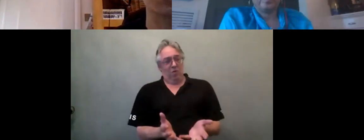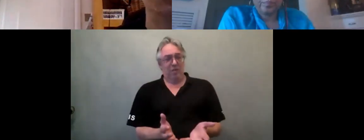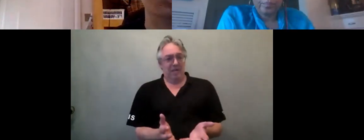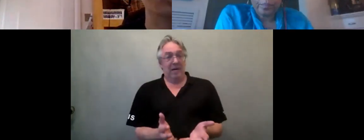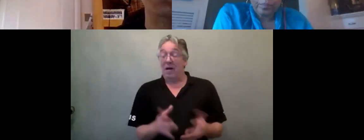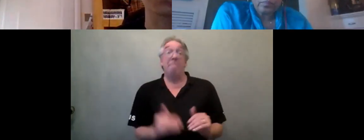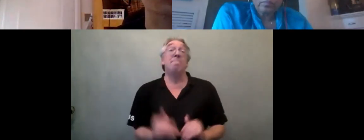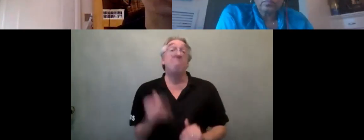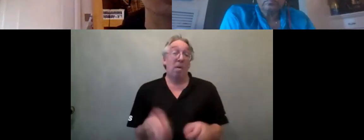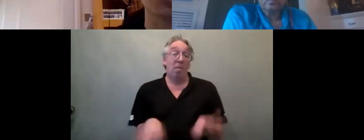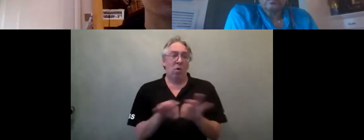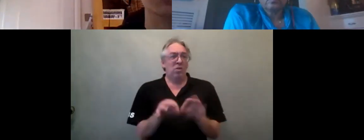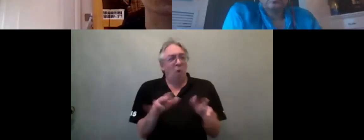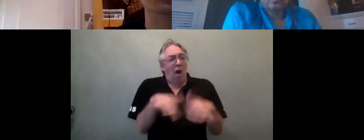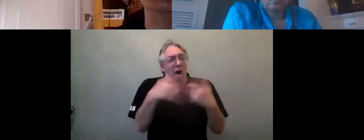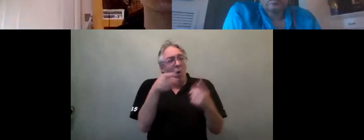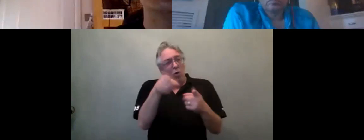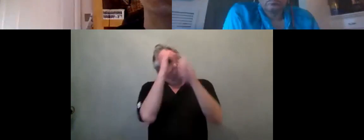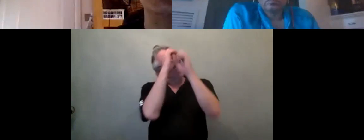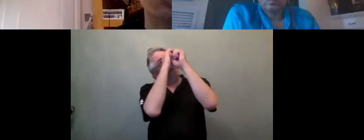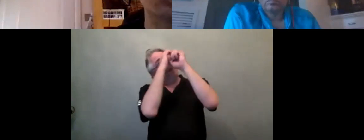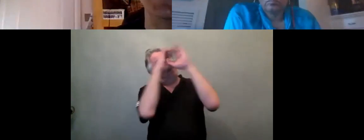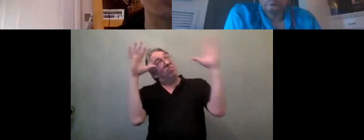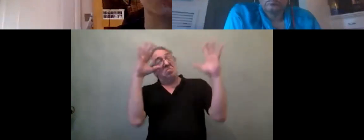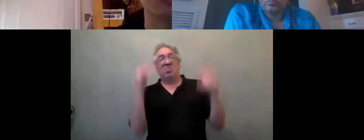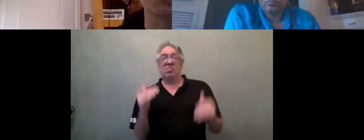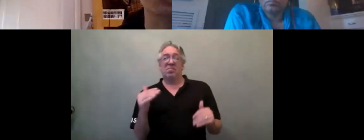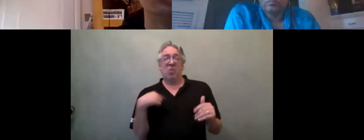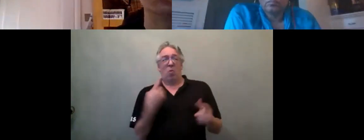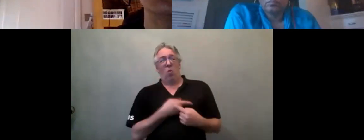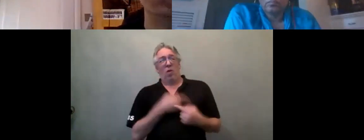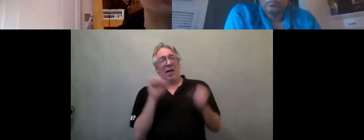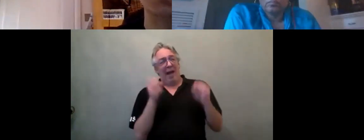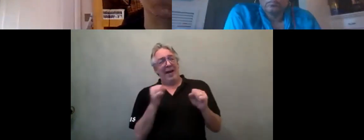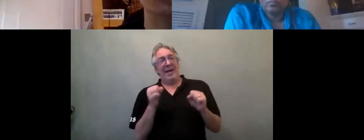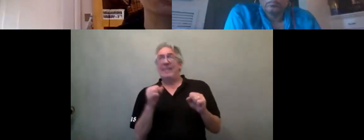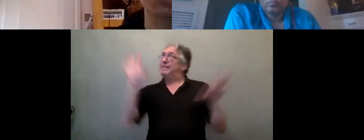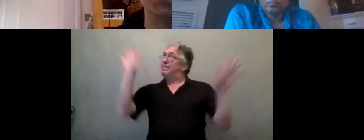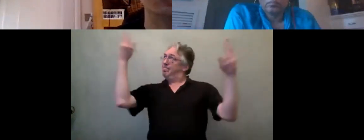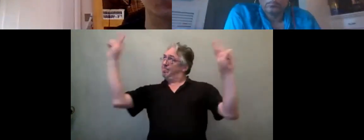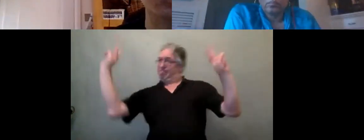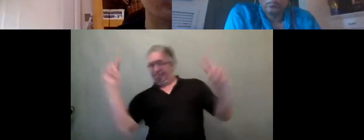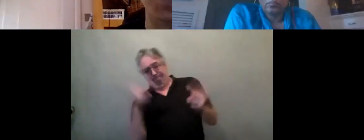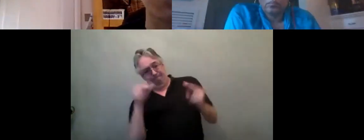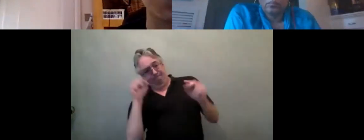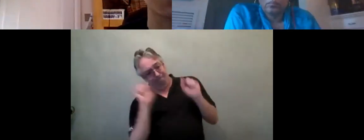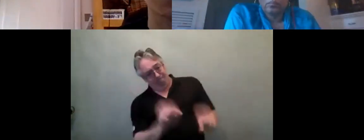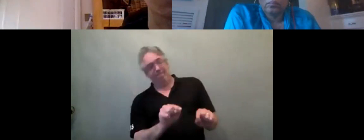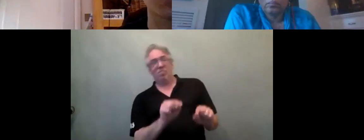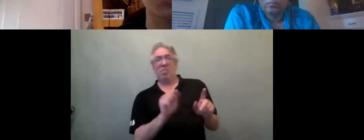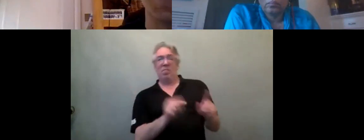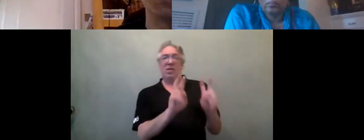this to life in a bit more of a focused way for some of the mainstream technologists? And would you agree